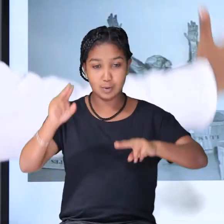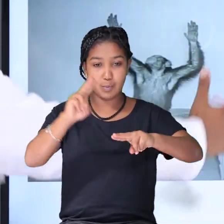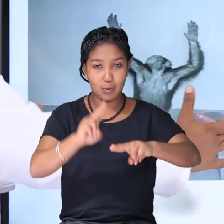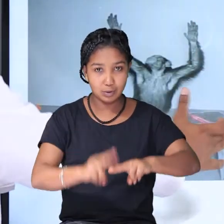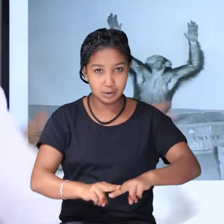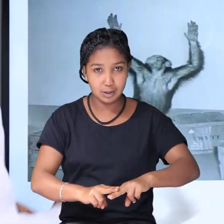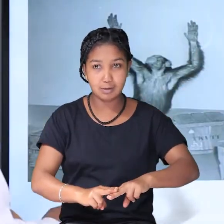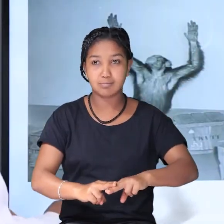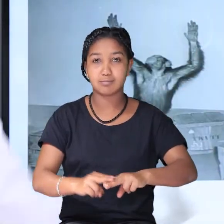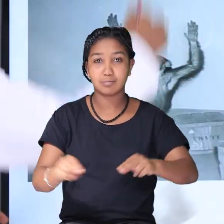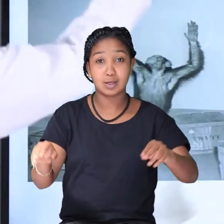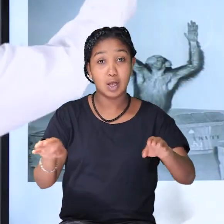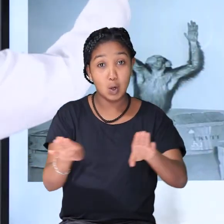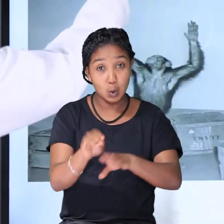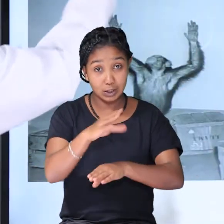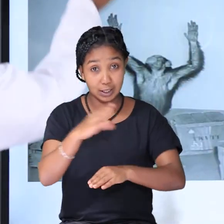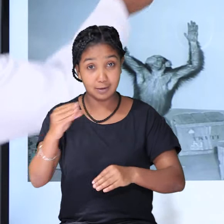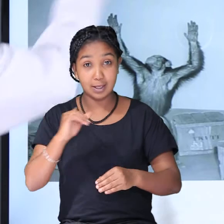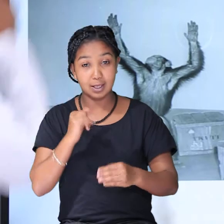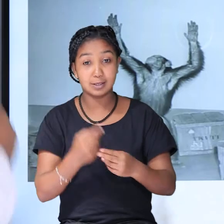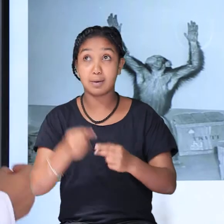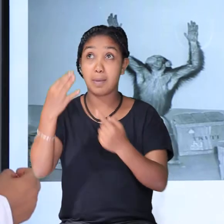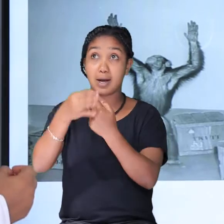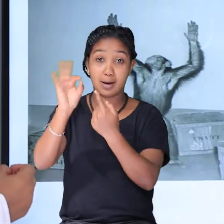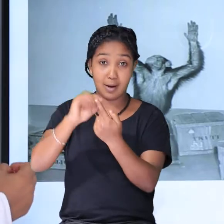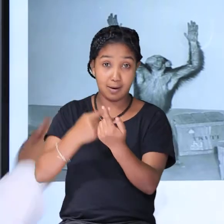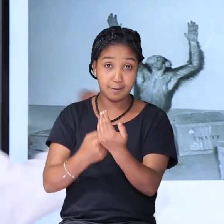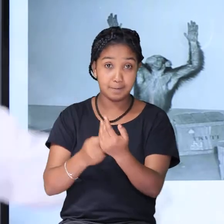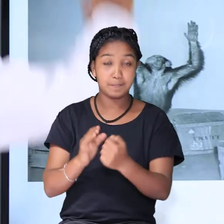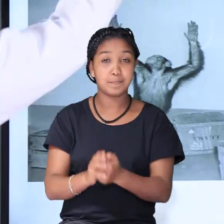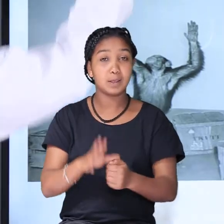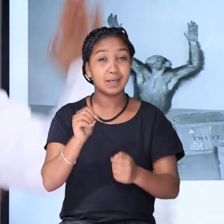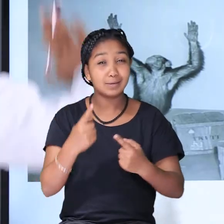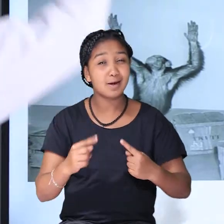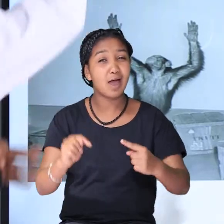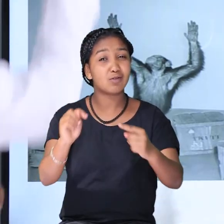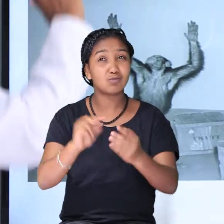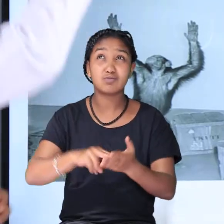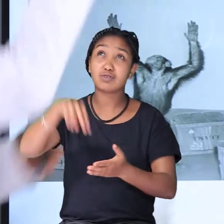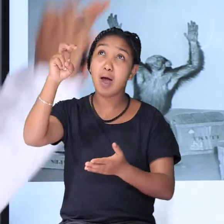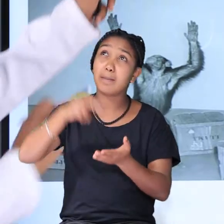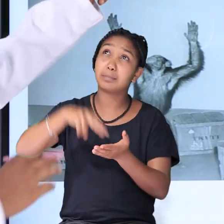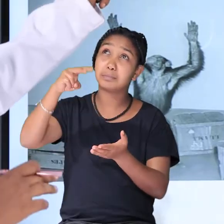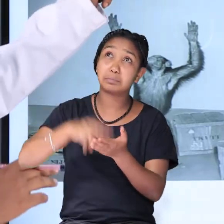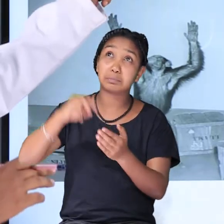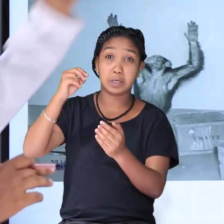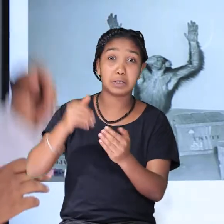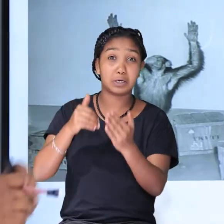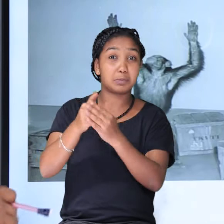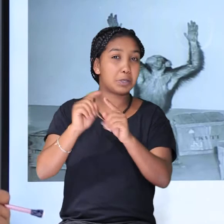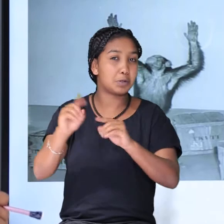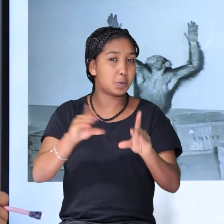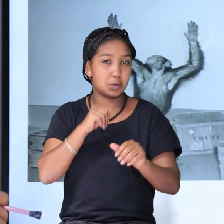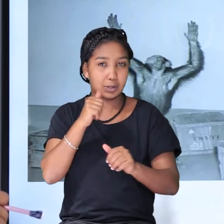in an enclosure, and here is the banana. He tried to jump and reach to the banana, but